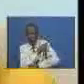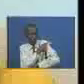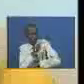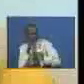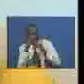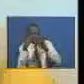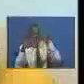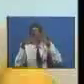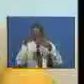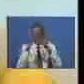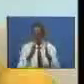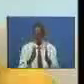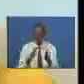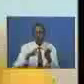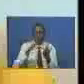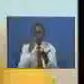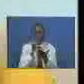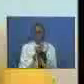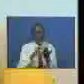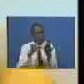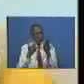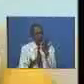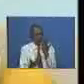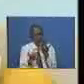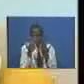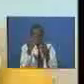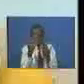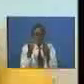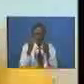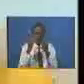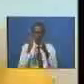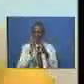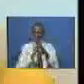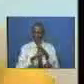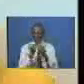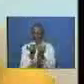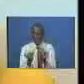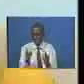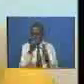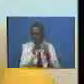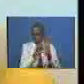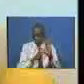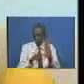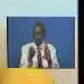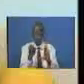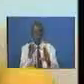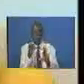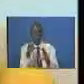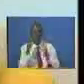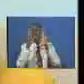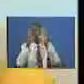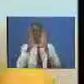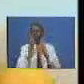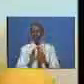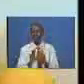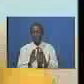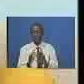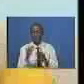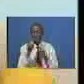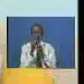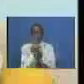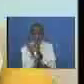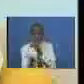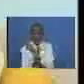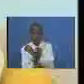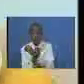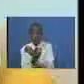has really failed because when a child with albinism is born the diagnosis is so important explaining to the mother explaining to the father